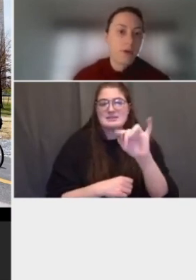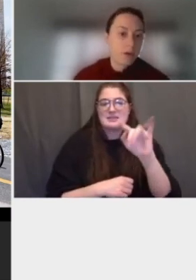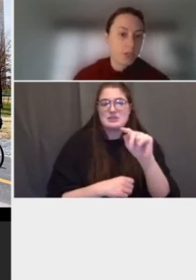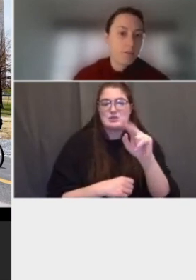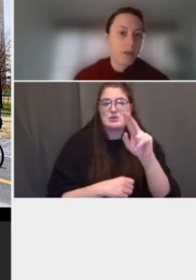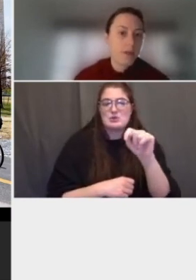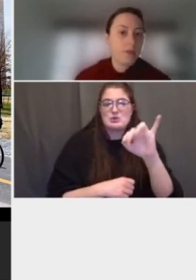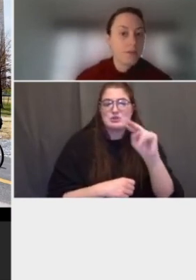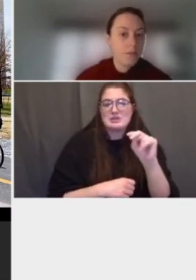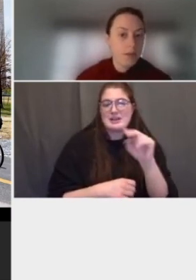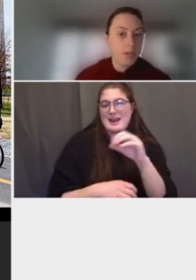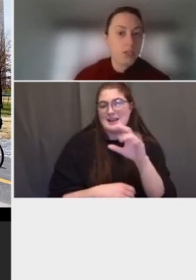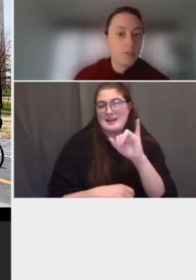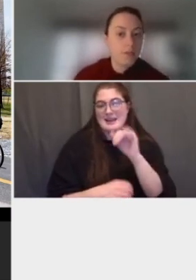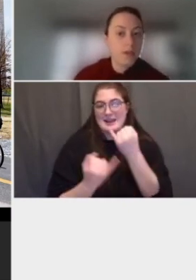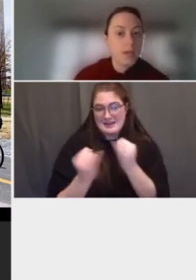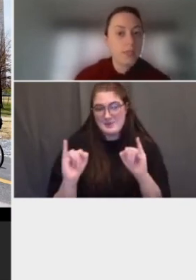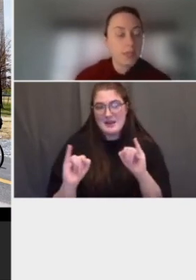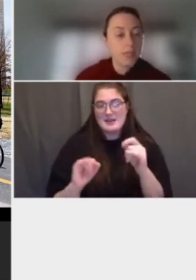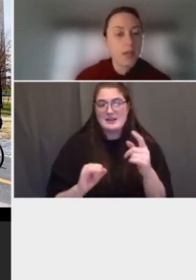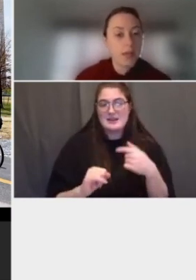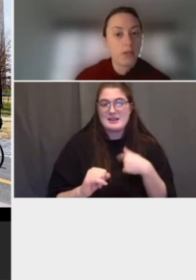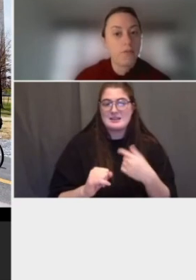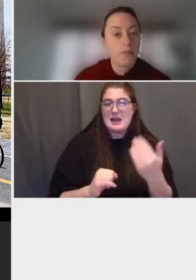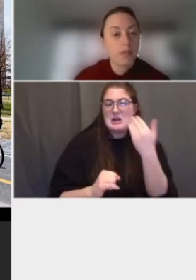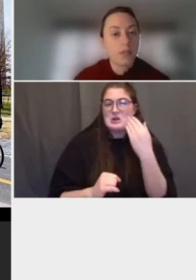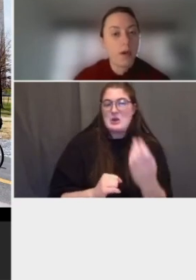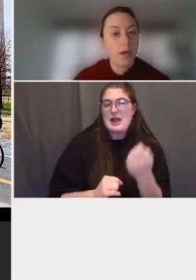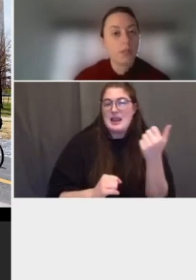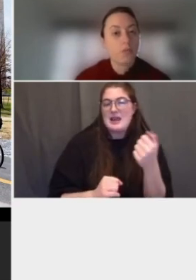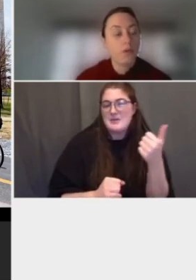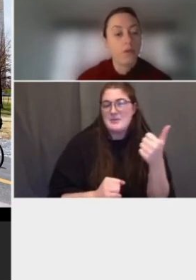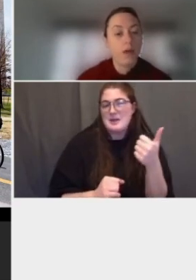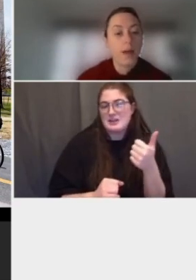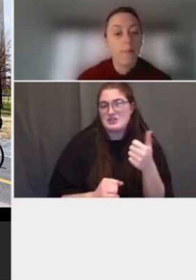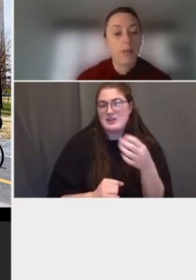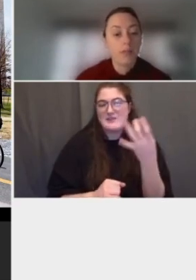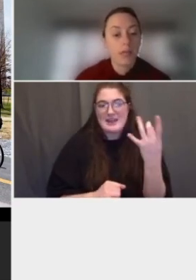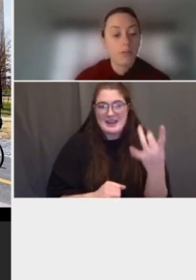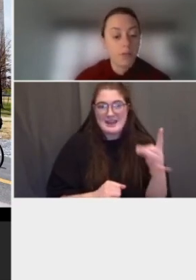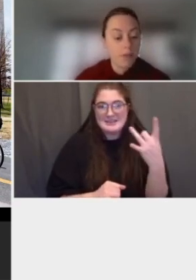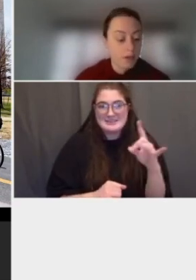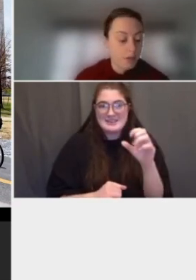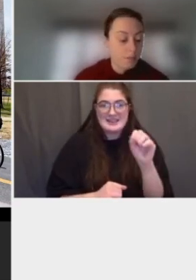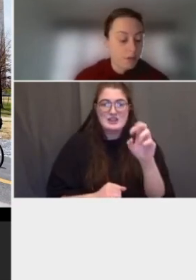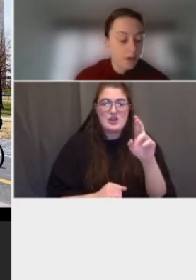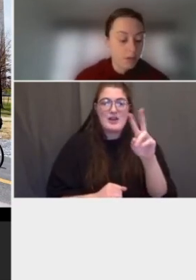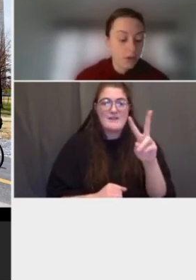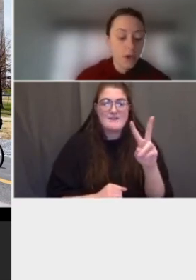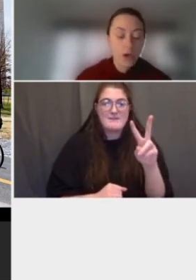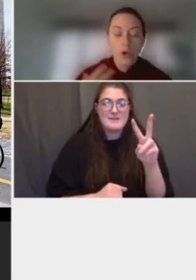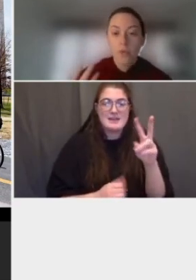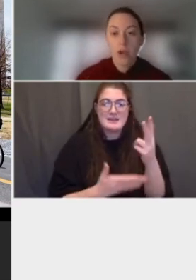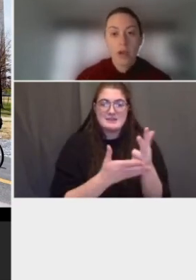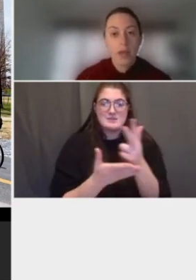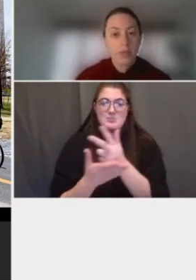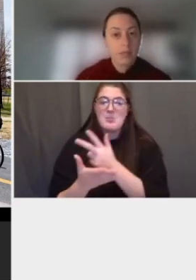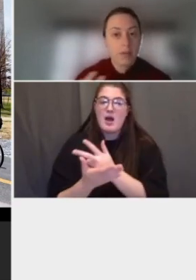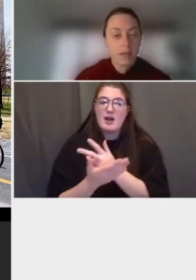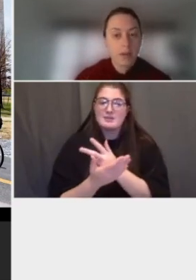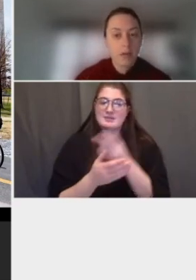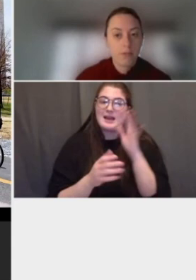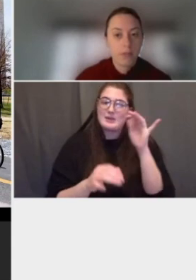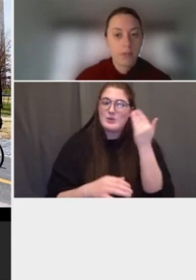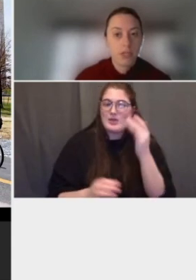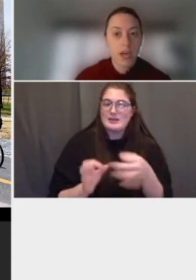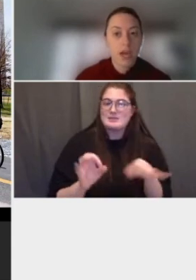cognizant of the hardship that the elimination of the 18 SRV spots will entail for the vending community. So we, at